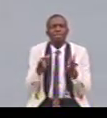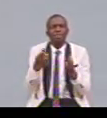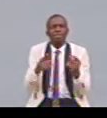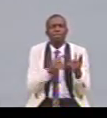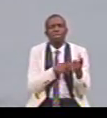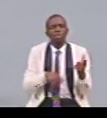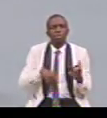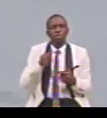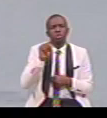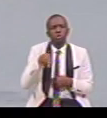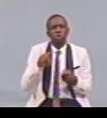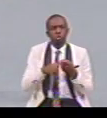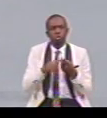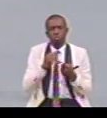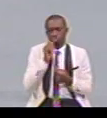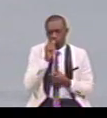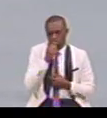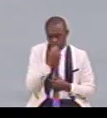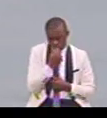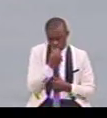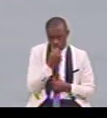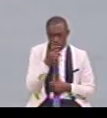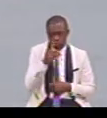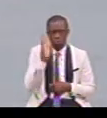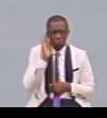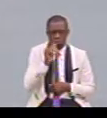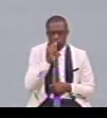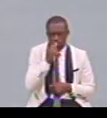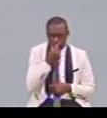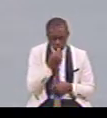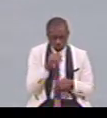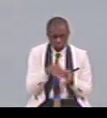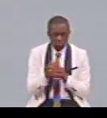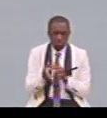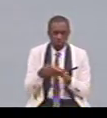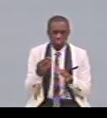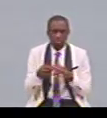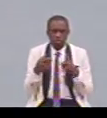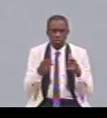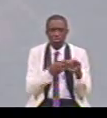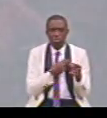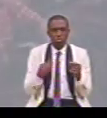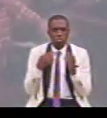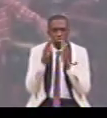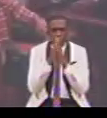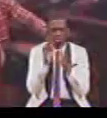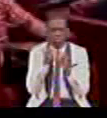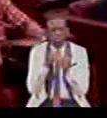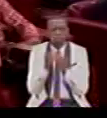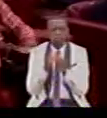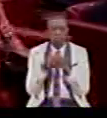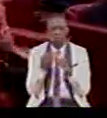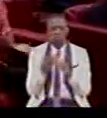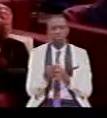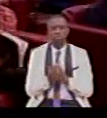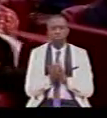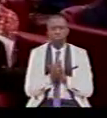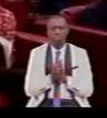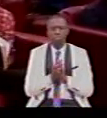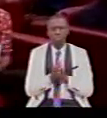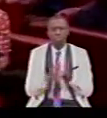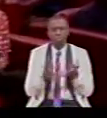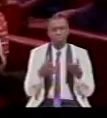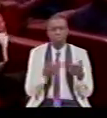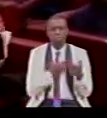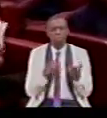to do amen that's right show up and talk to the Lord in prayer that's